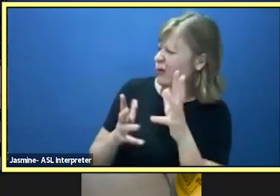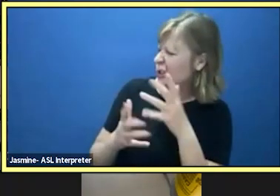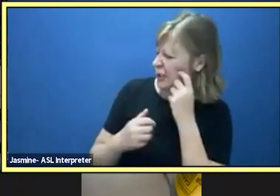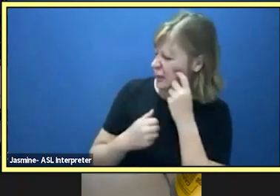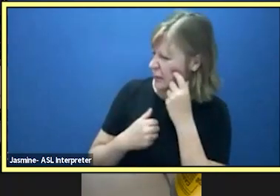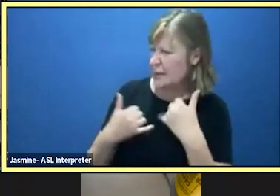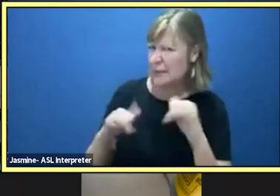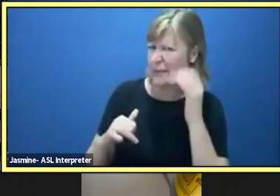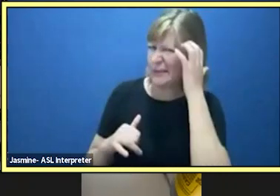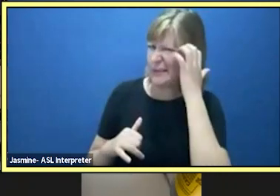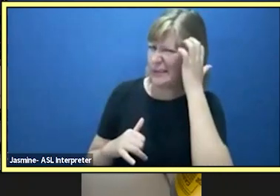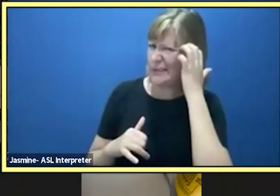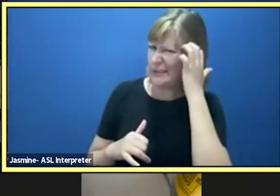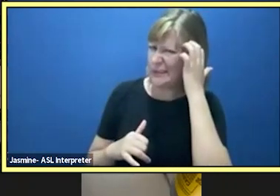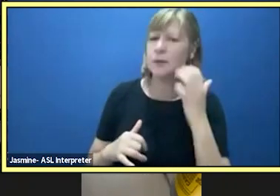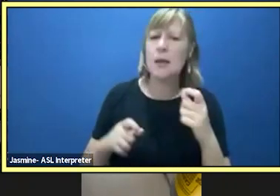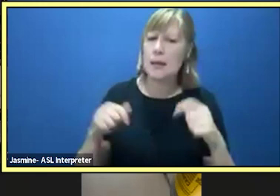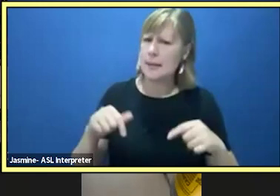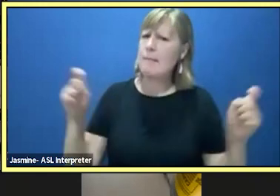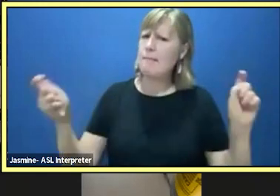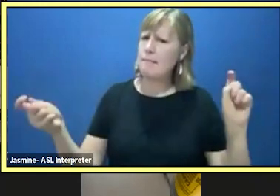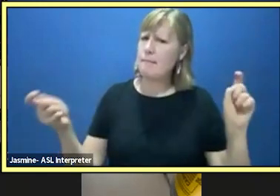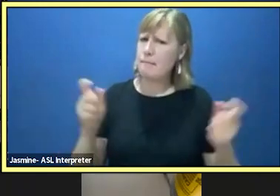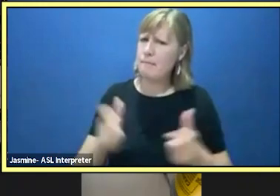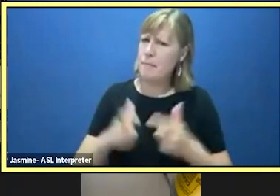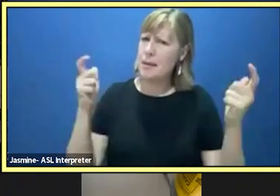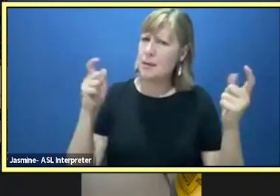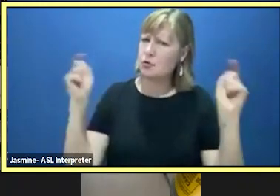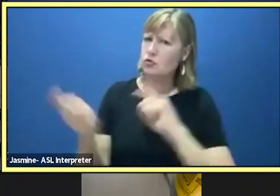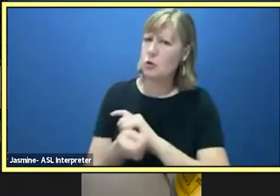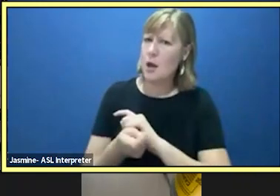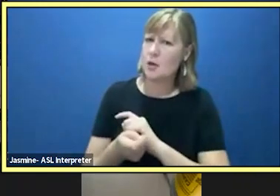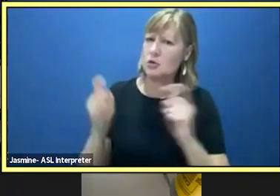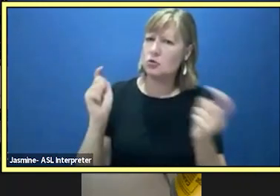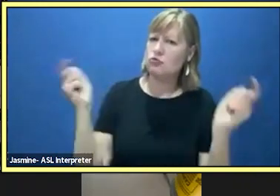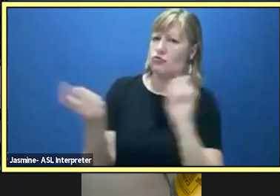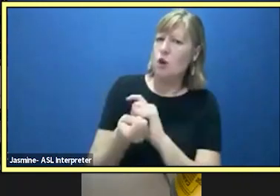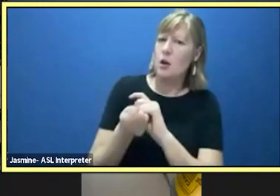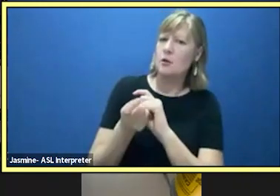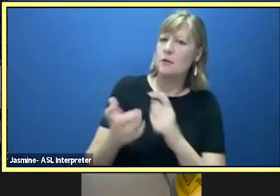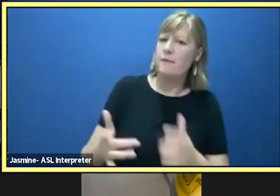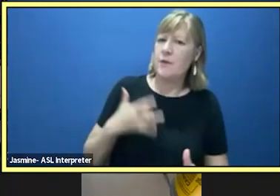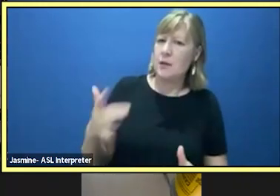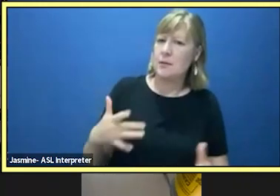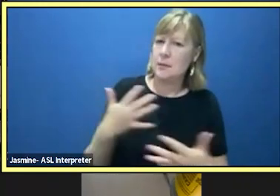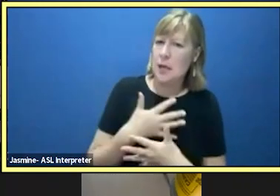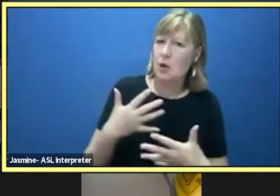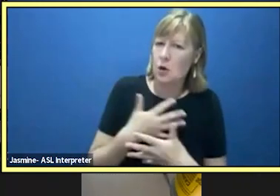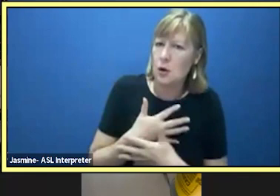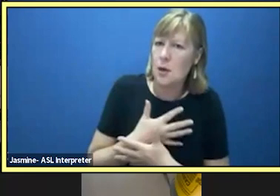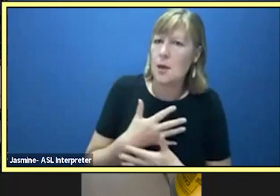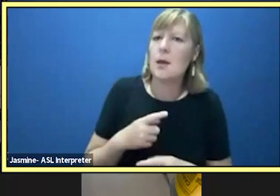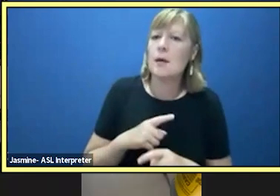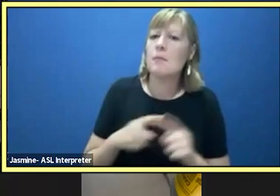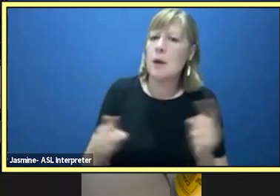big change," and change can be scary, but it doesn't have to be. But one thing to get past the scary part is just information.